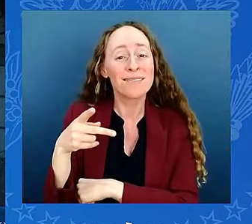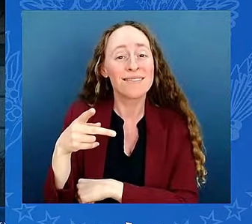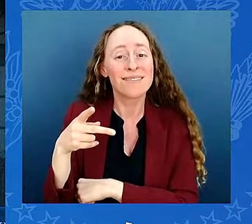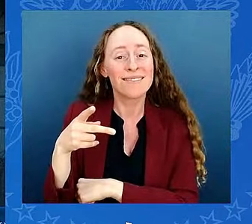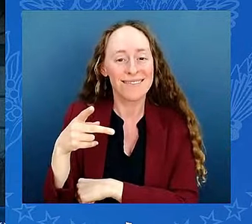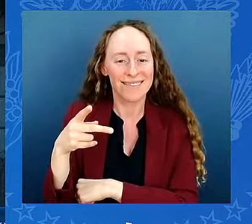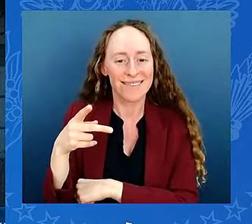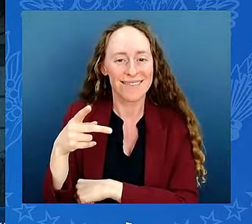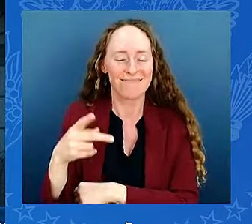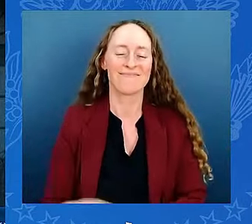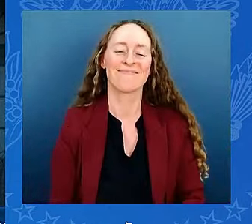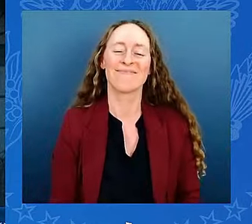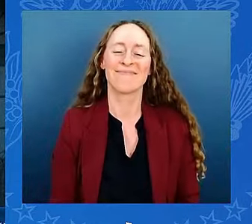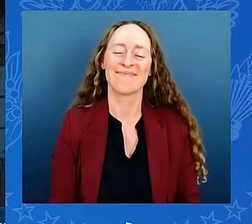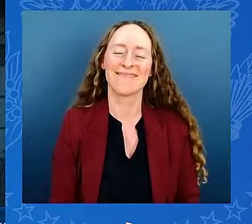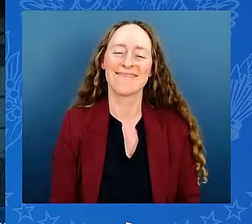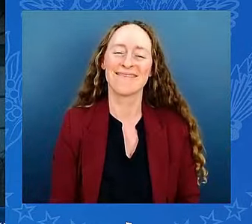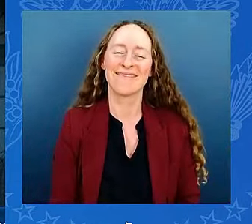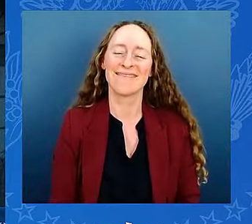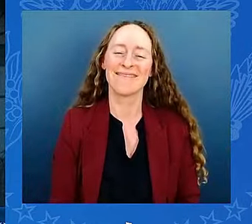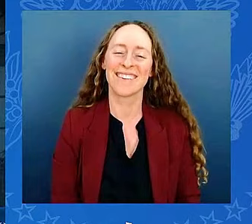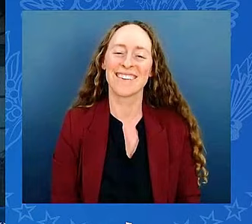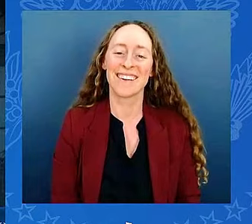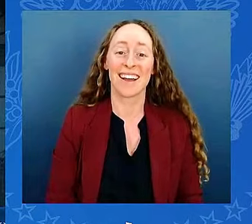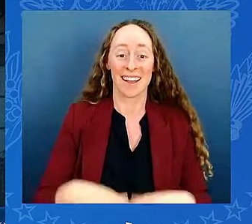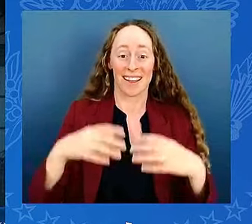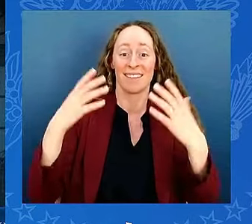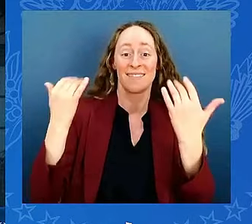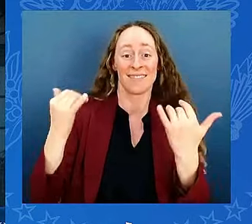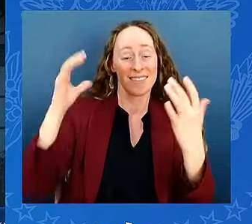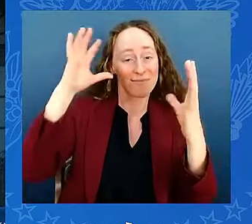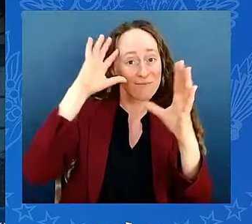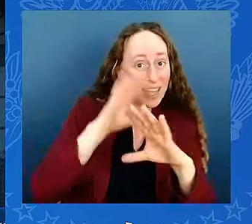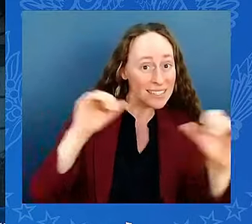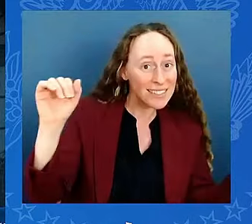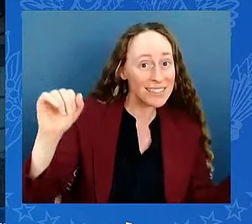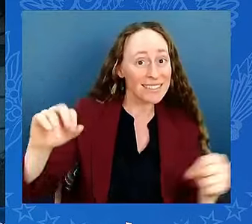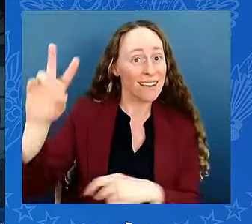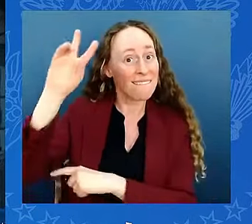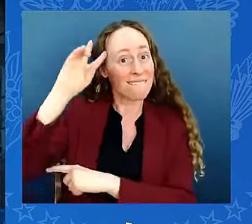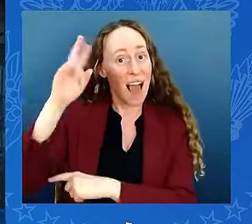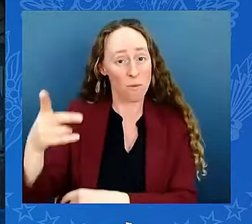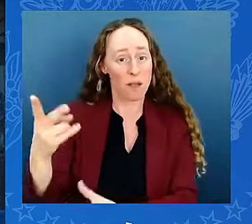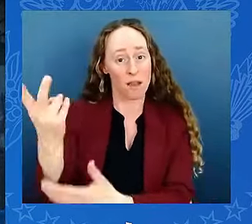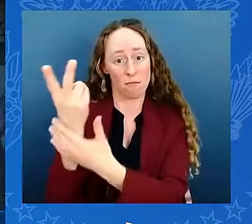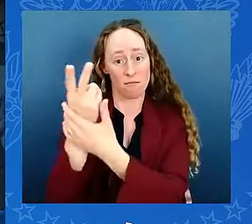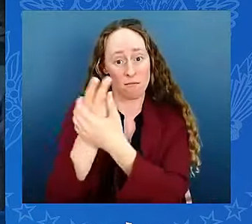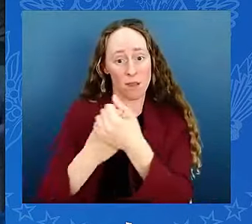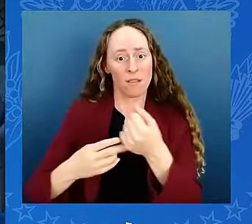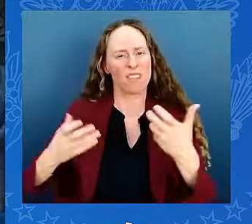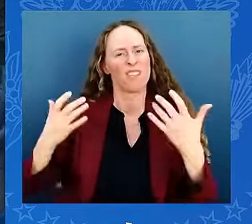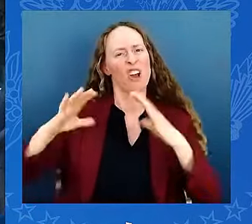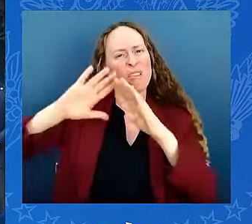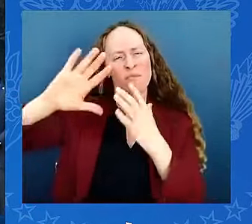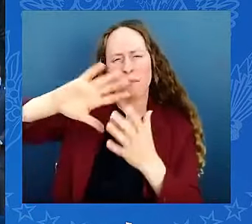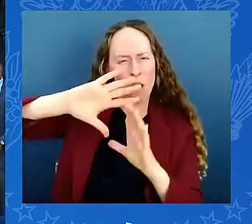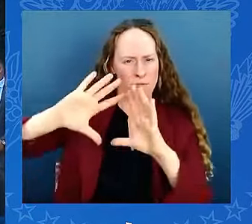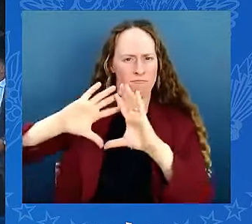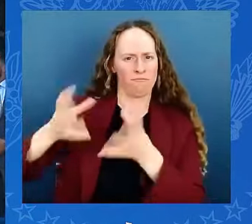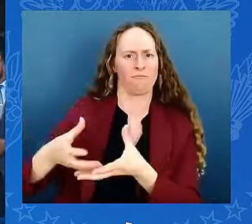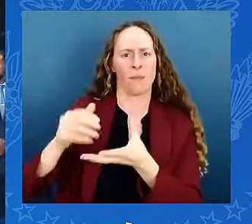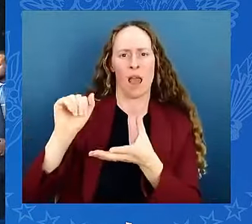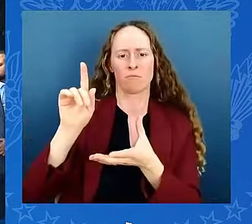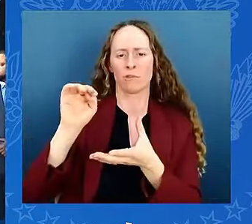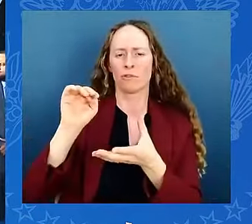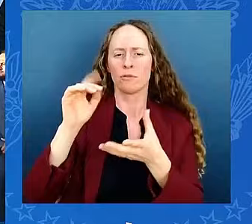and this president, this vice president, and the entire administration are fighting every single day to end gender-based violence once